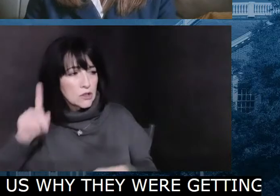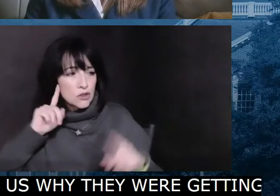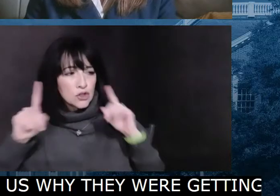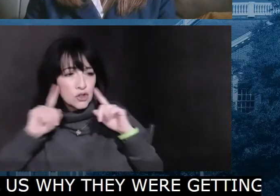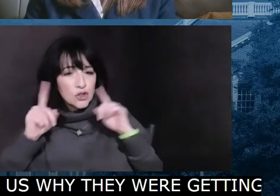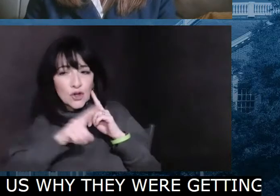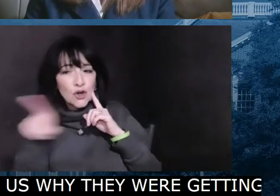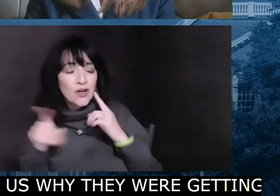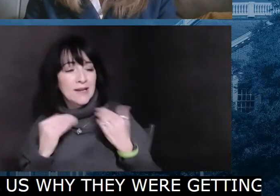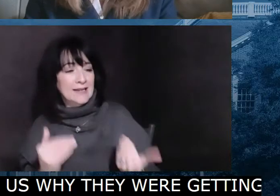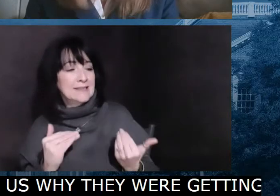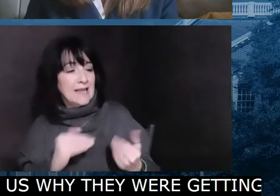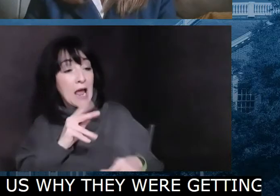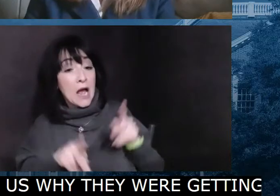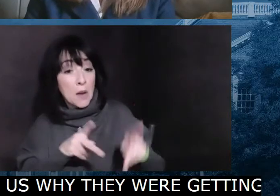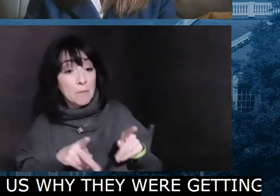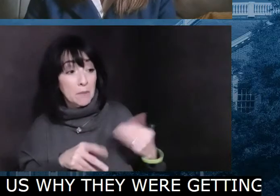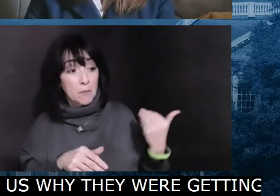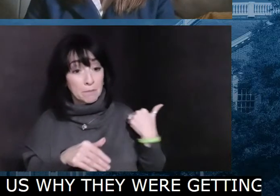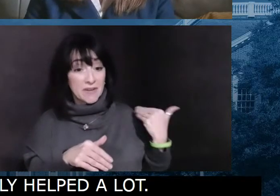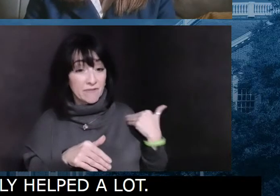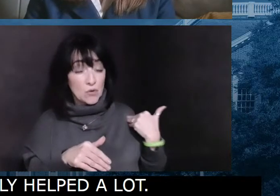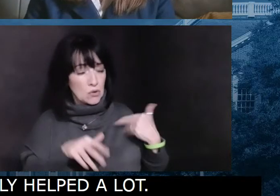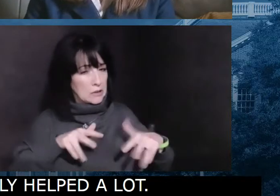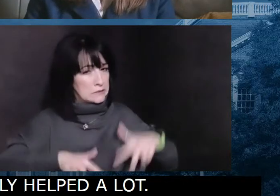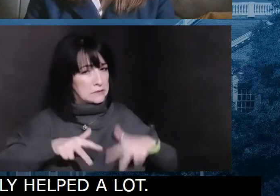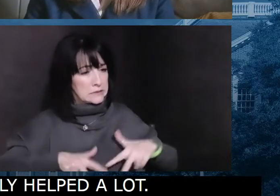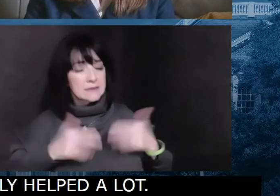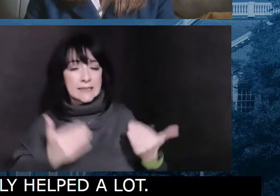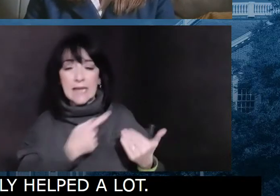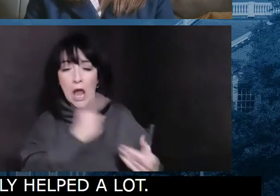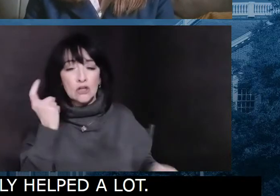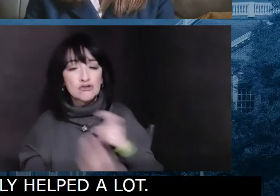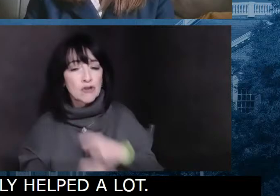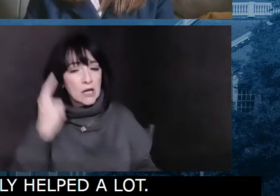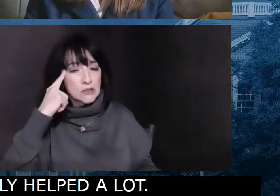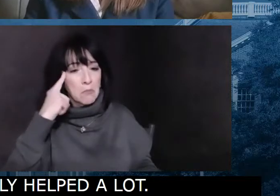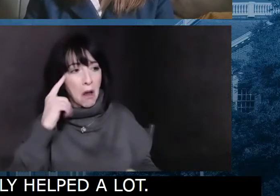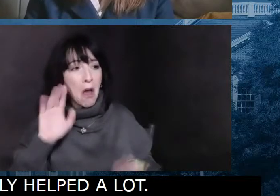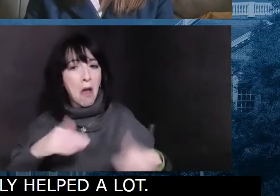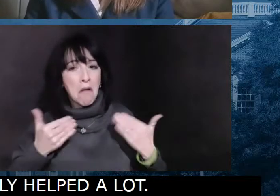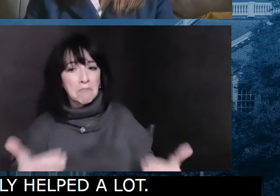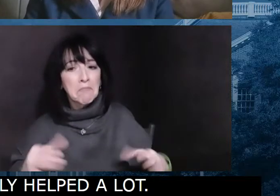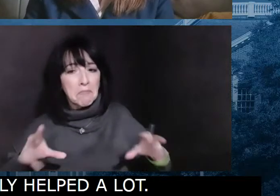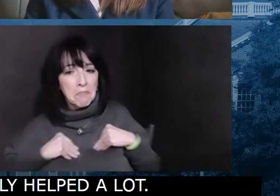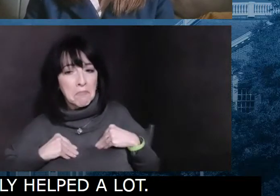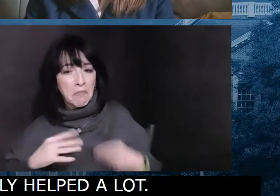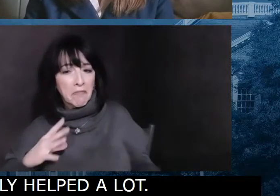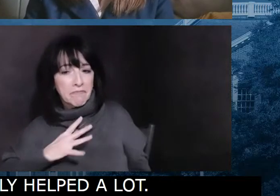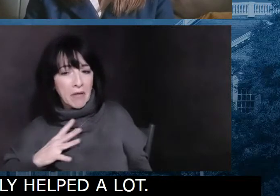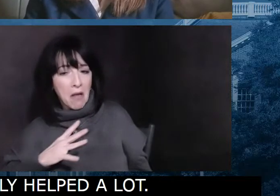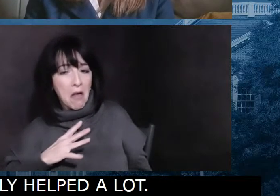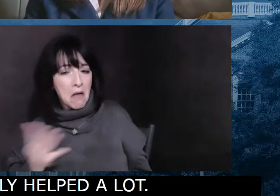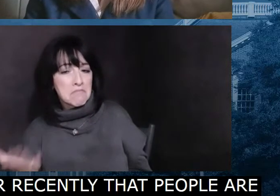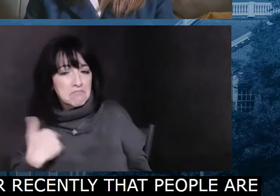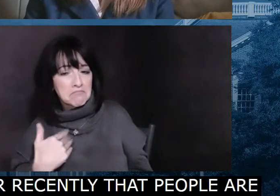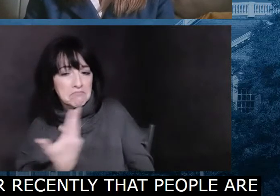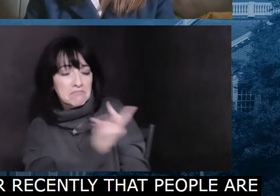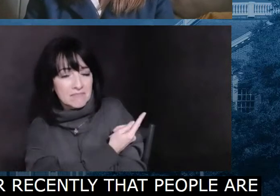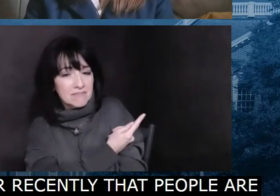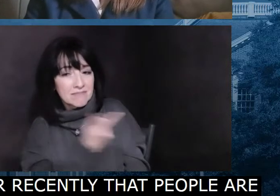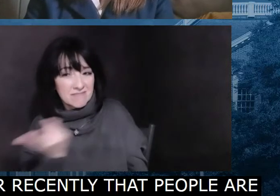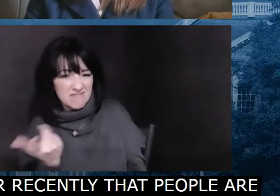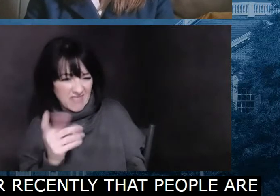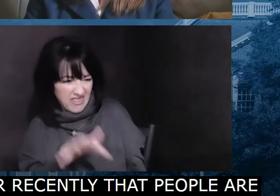coming around, right? And so that was kind of an issue. How long do you wait for somebody to come around, as opposed to moving